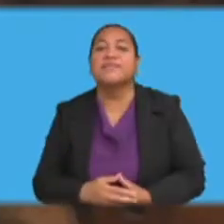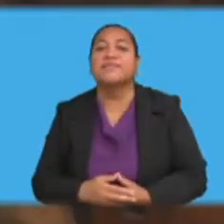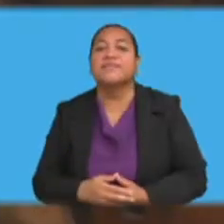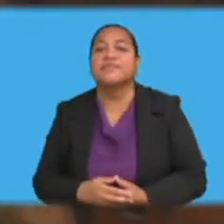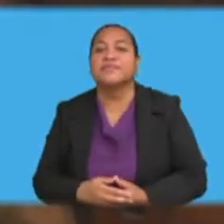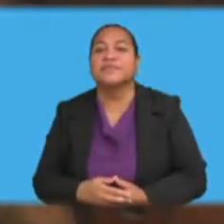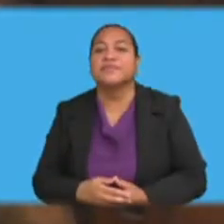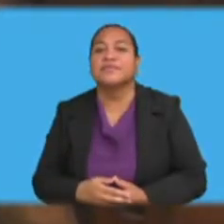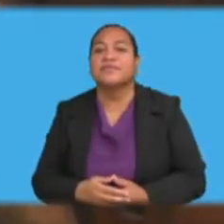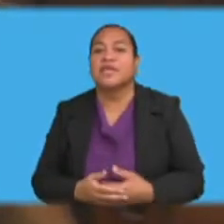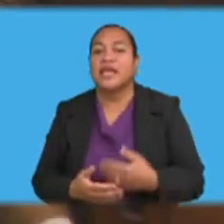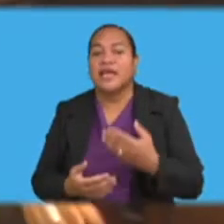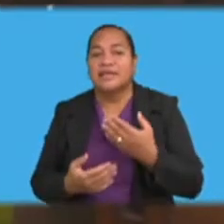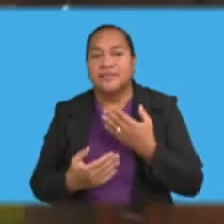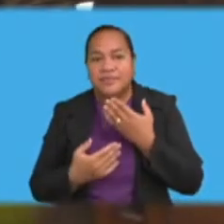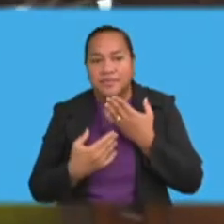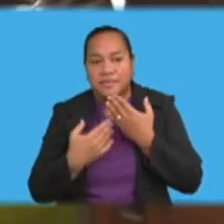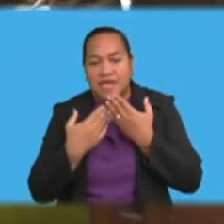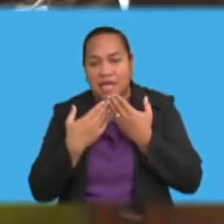Thank you, Madam Speaker.